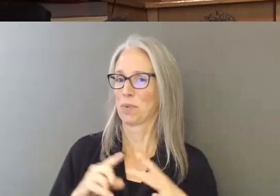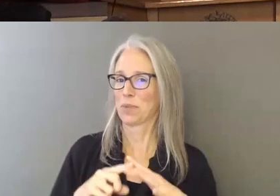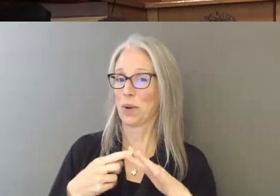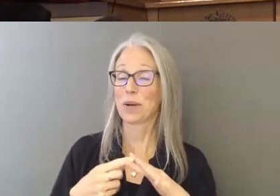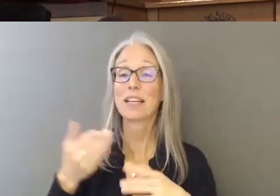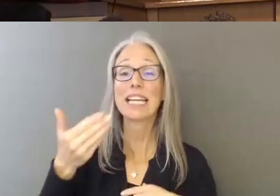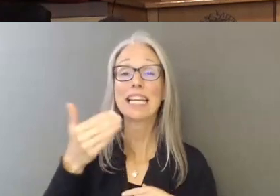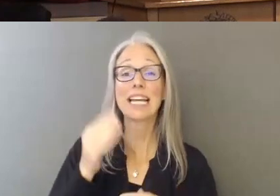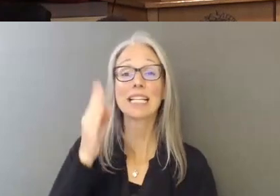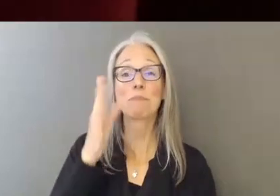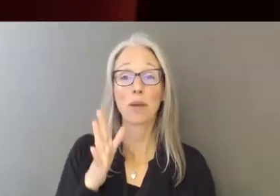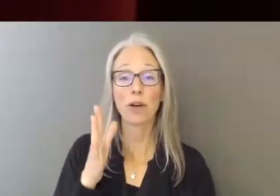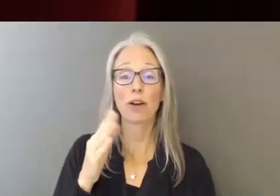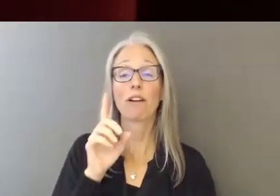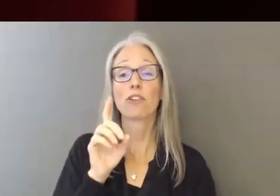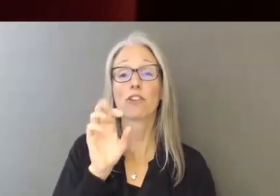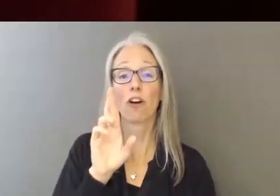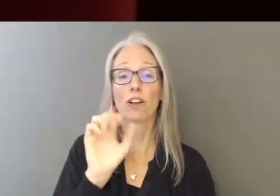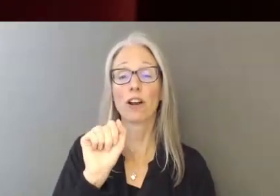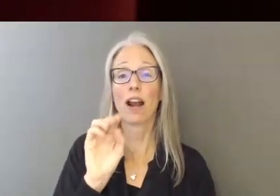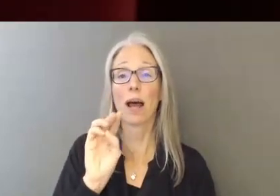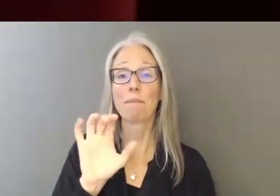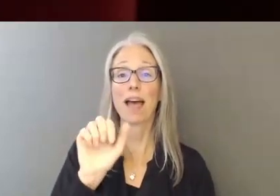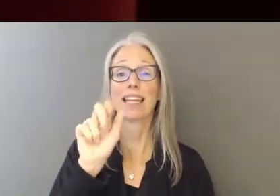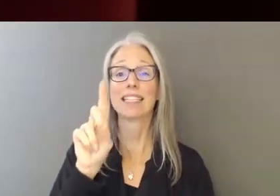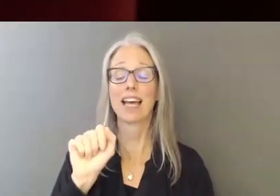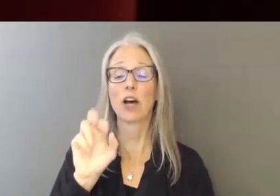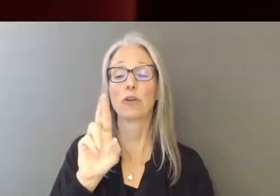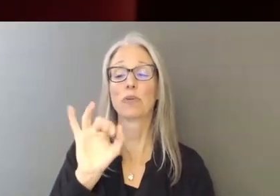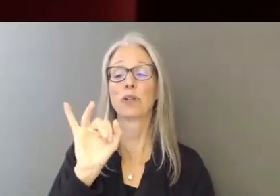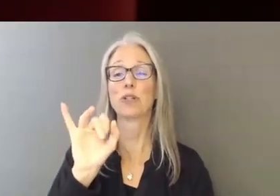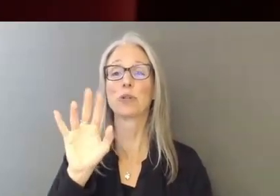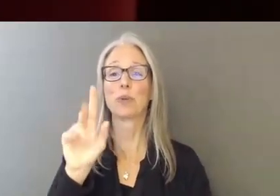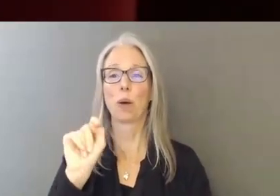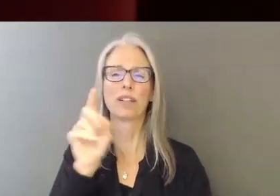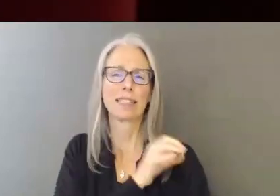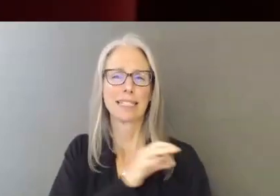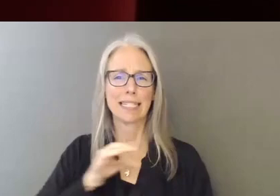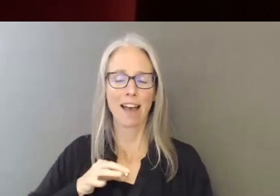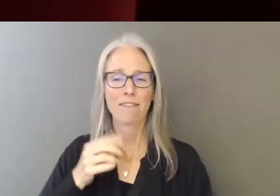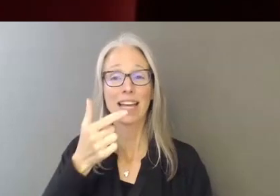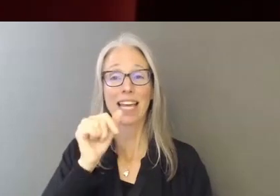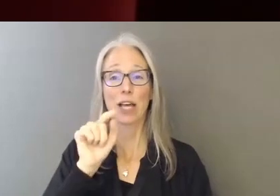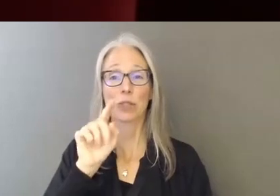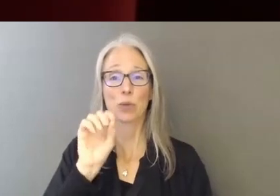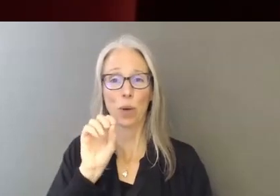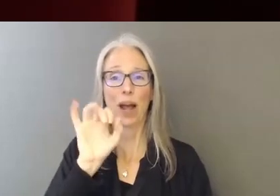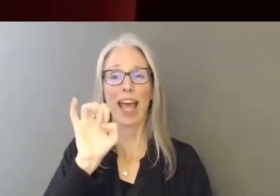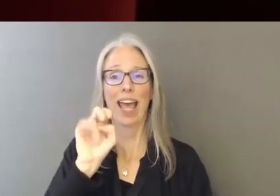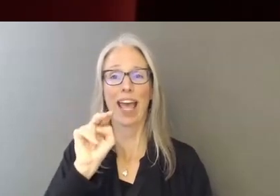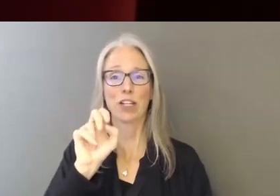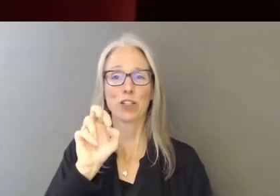Our next speaker is Dr. Armando Rashudo, who is a staff gastroenterologist in the Division